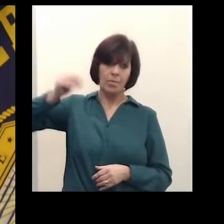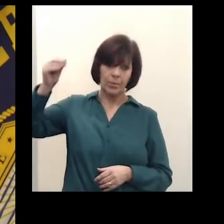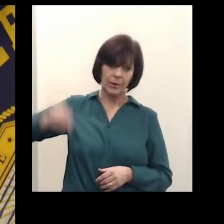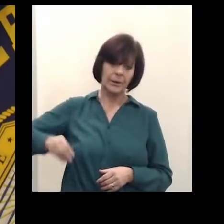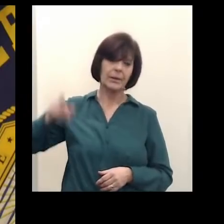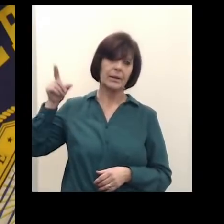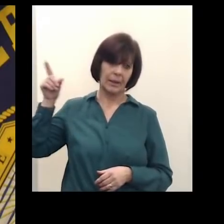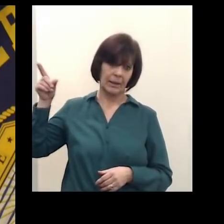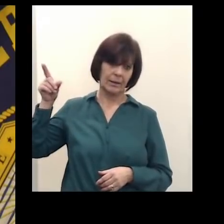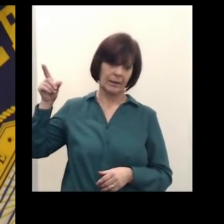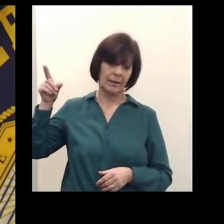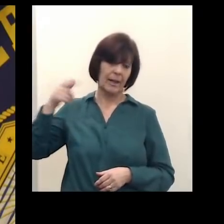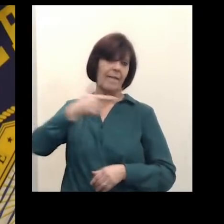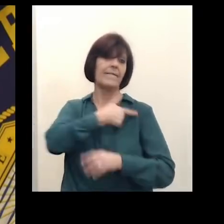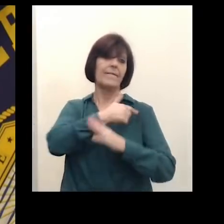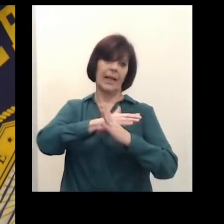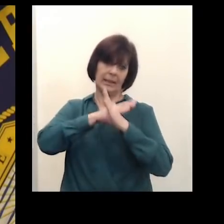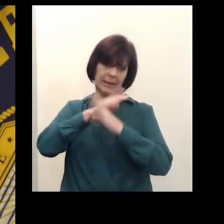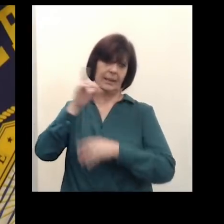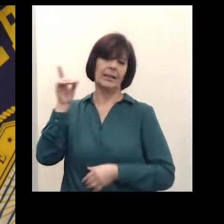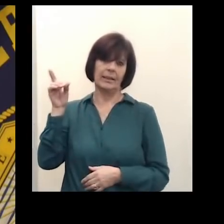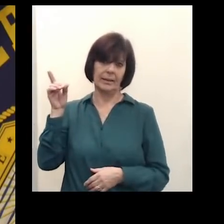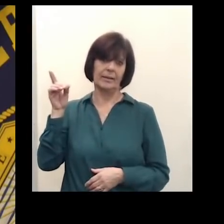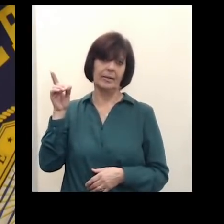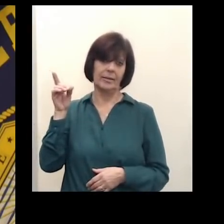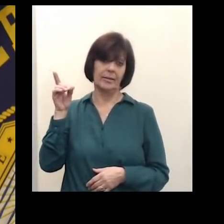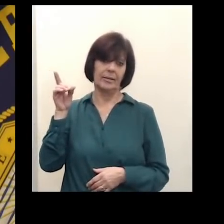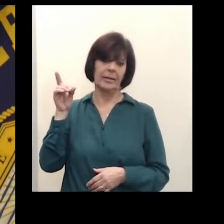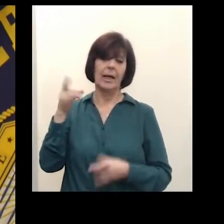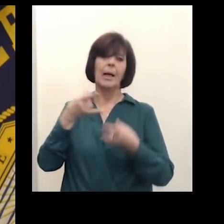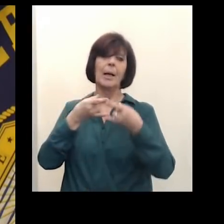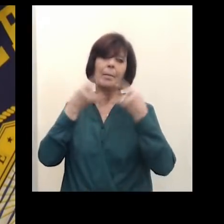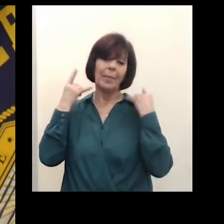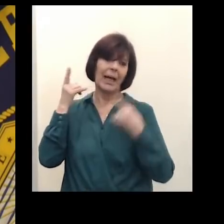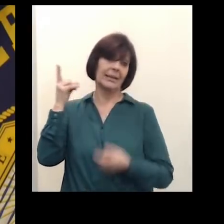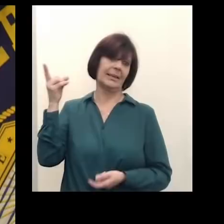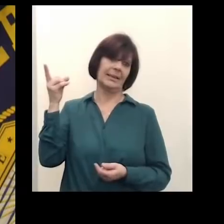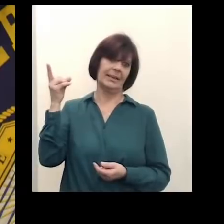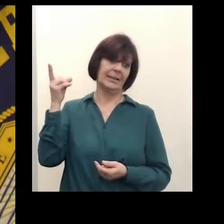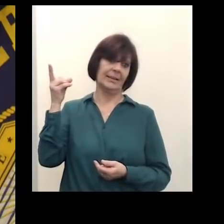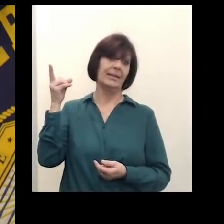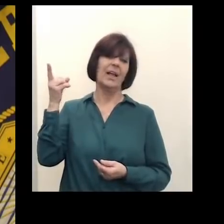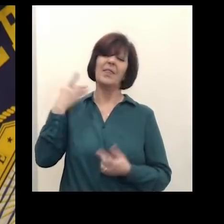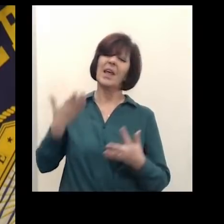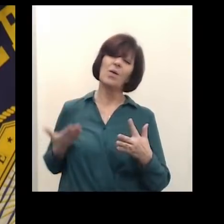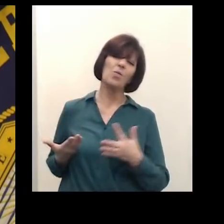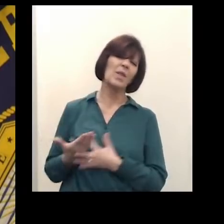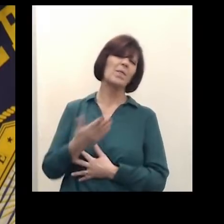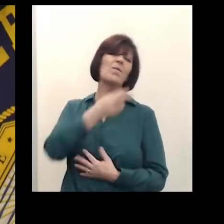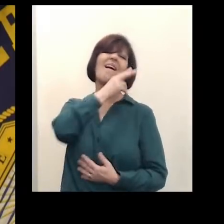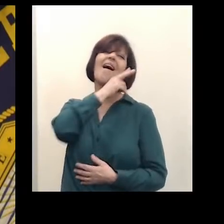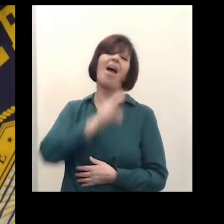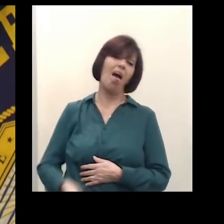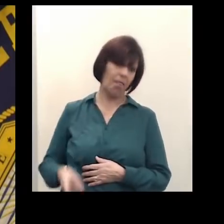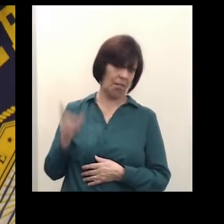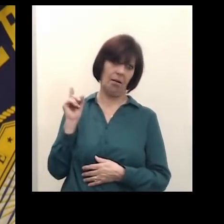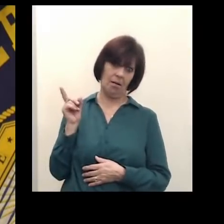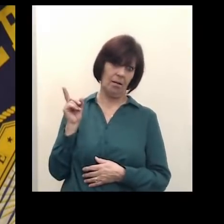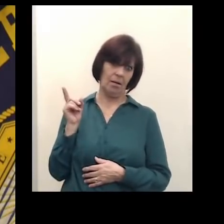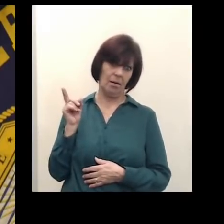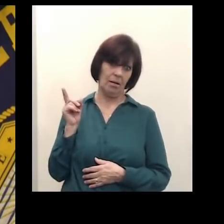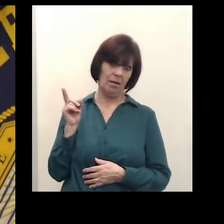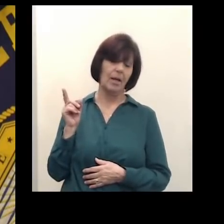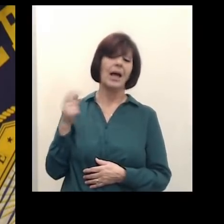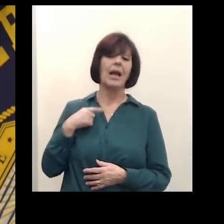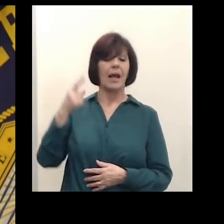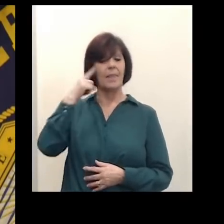who are vaccinated and wearing masks. They went through hell. They just went through hell. And I think people